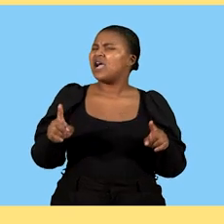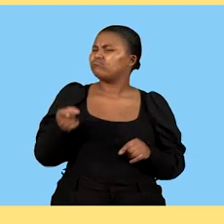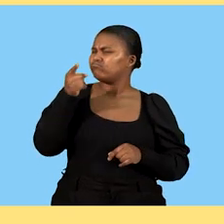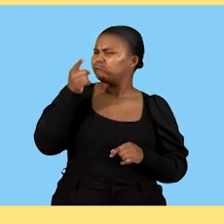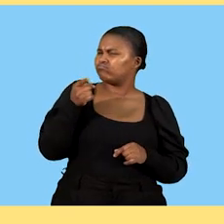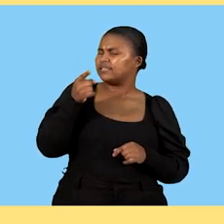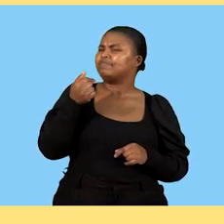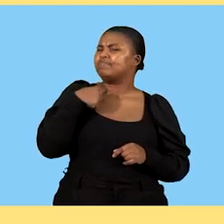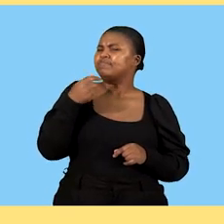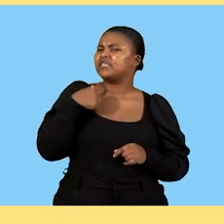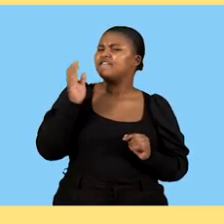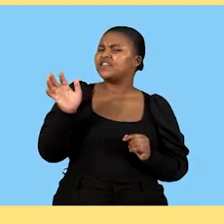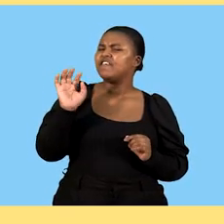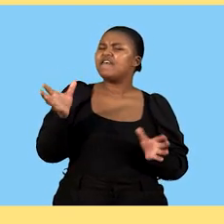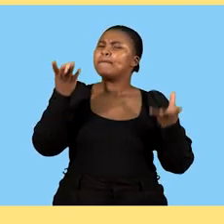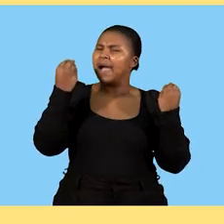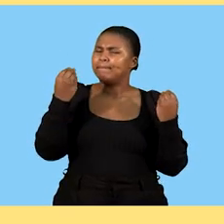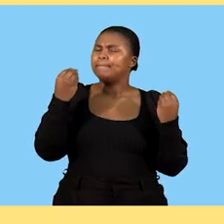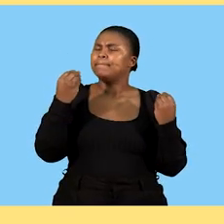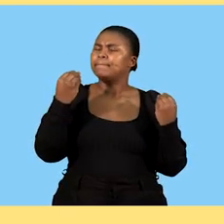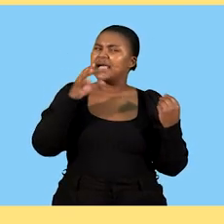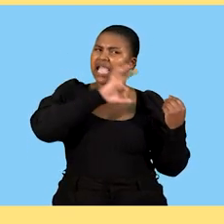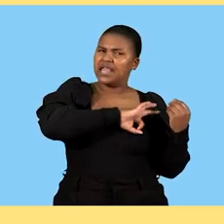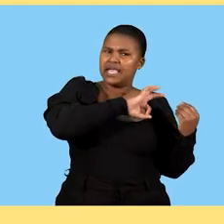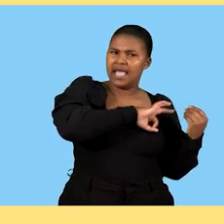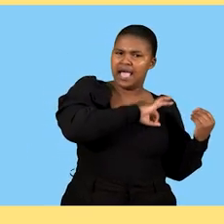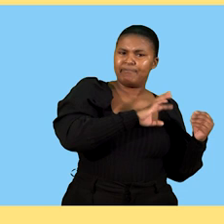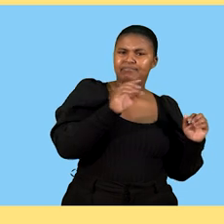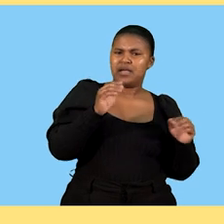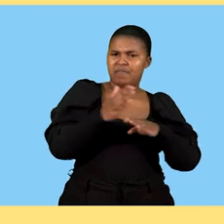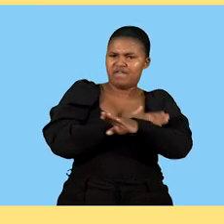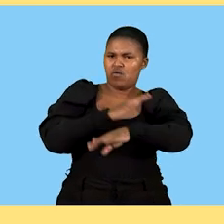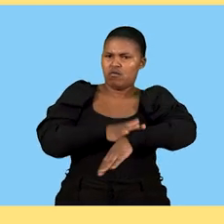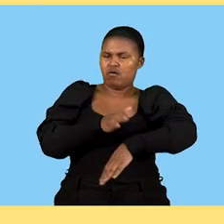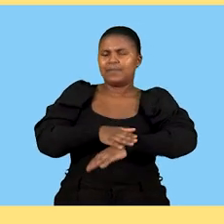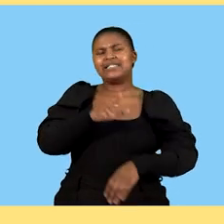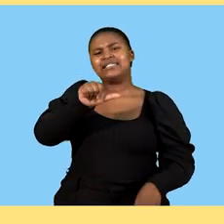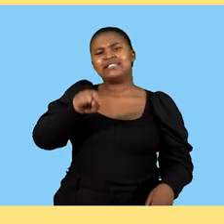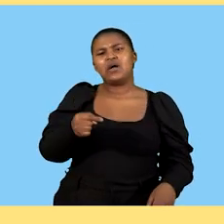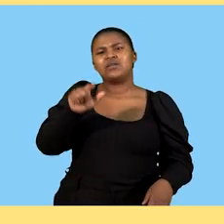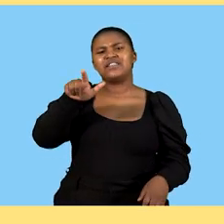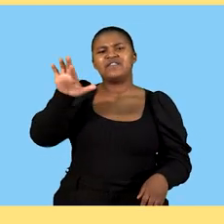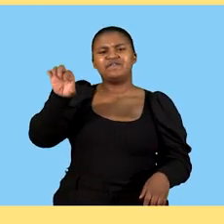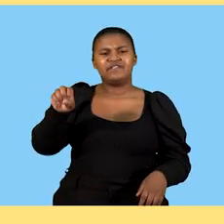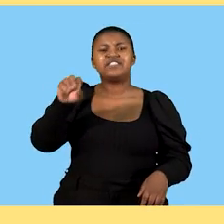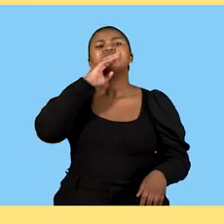side. So I will have my total brought forward, which is the amount that was in the trial balance, and that was